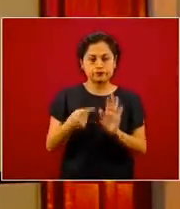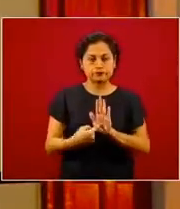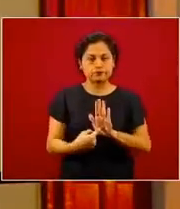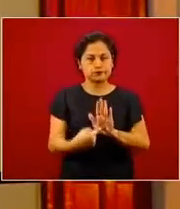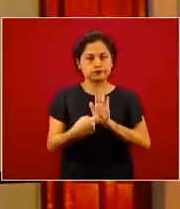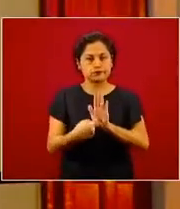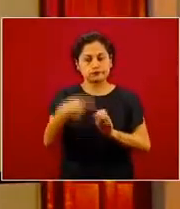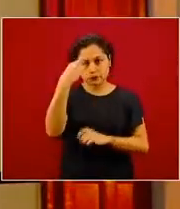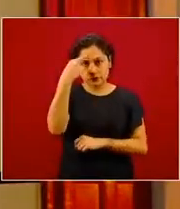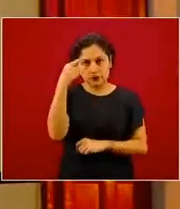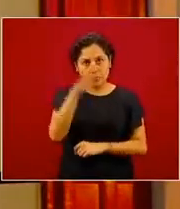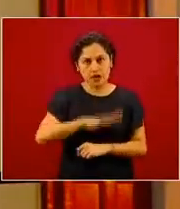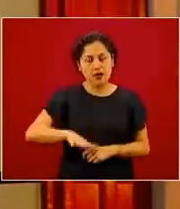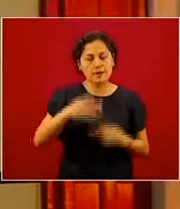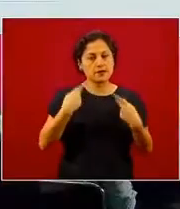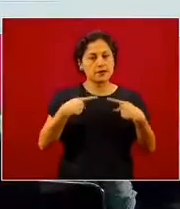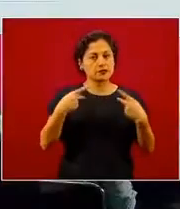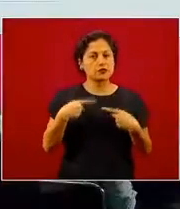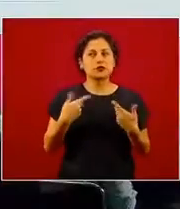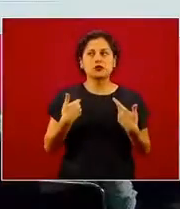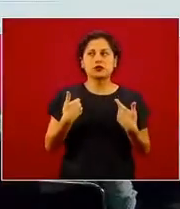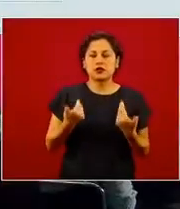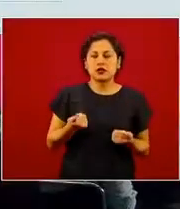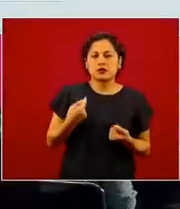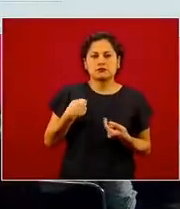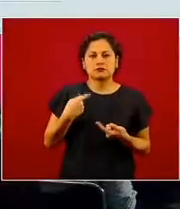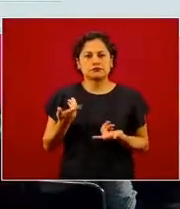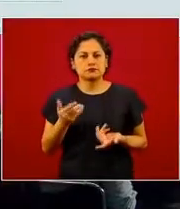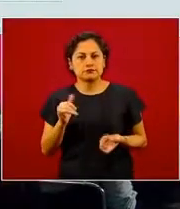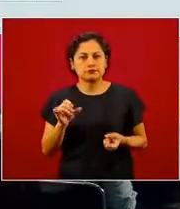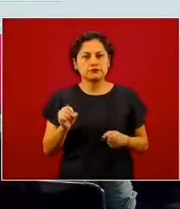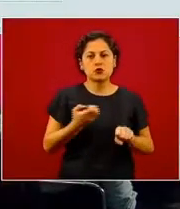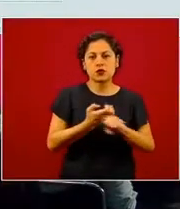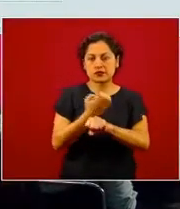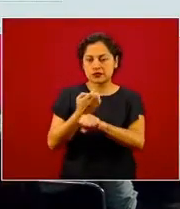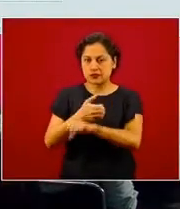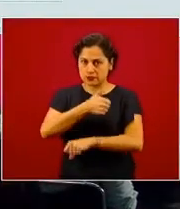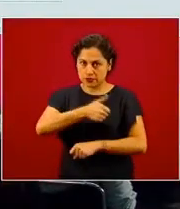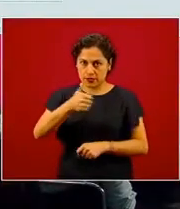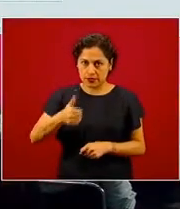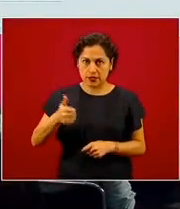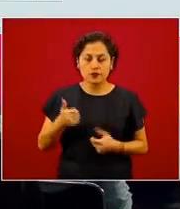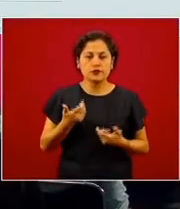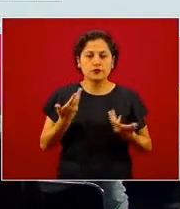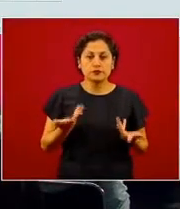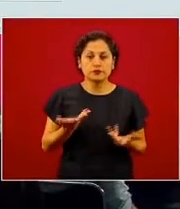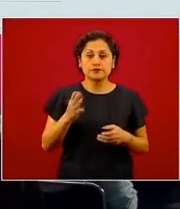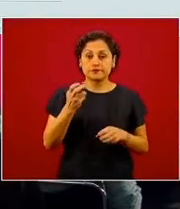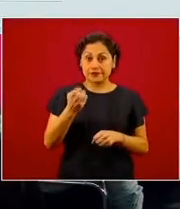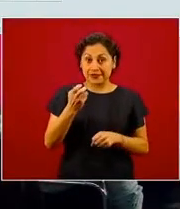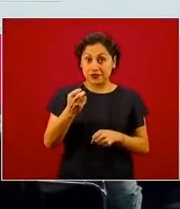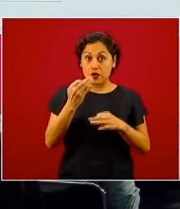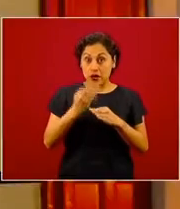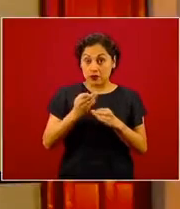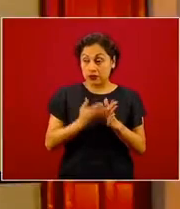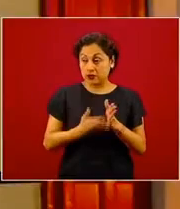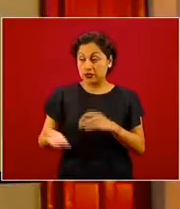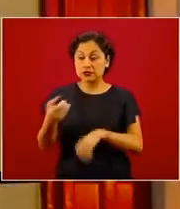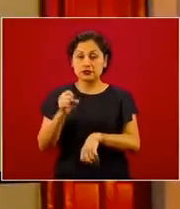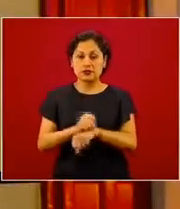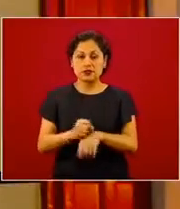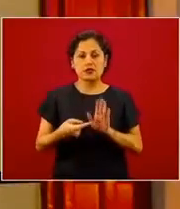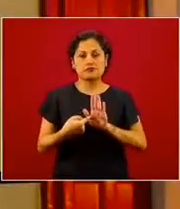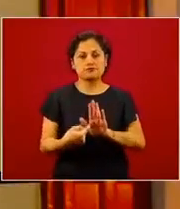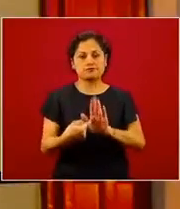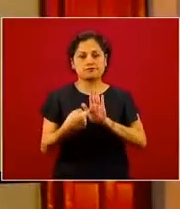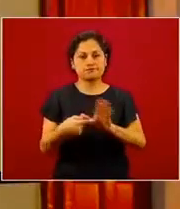less intense can be carried out within each activity. We'll be talking more about that so that you can start getting prepared, and the public